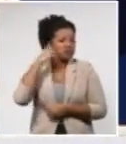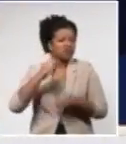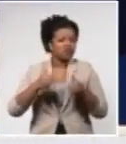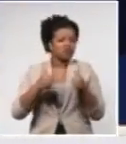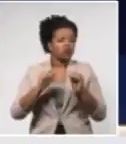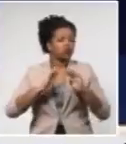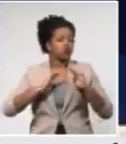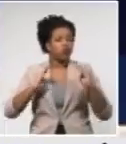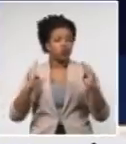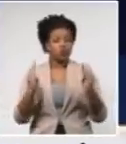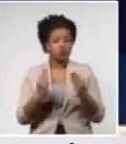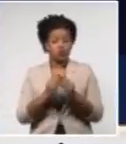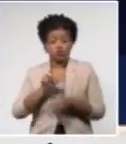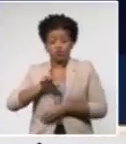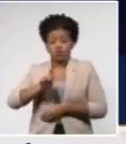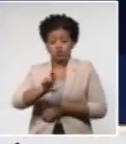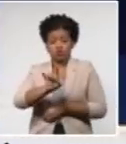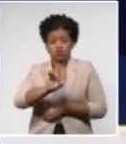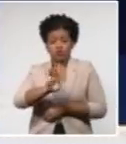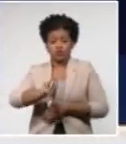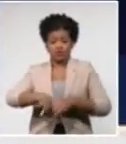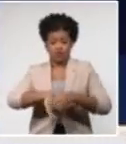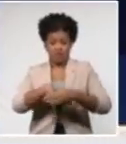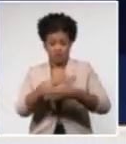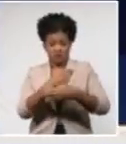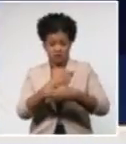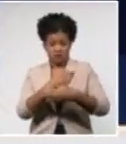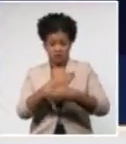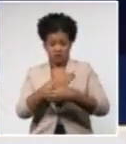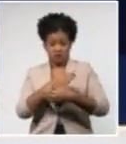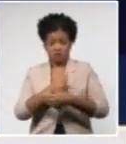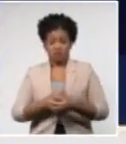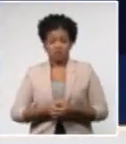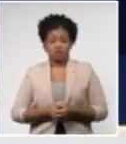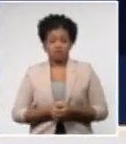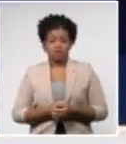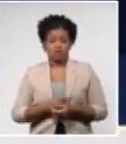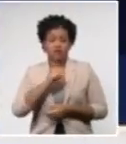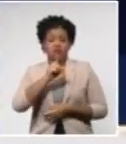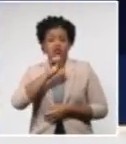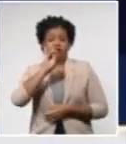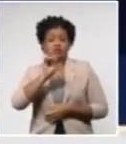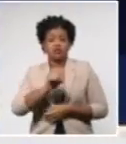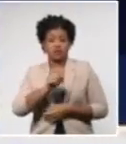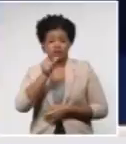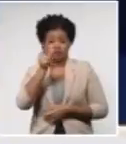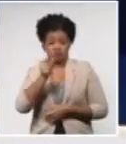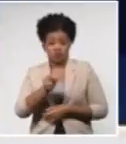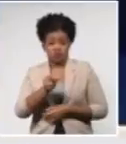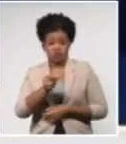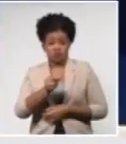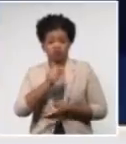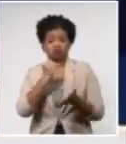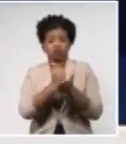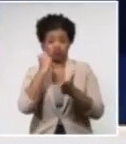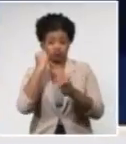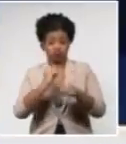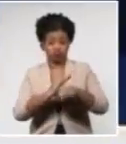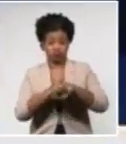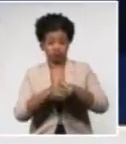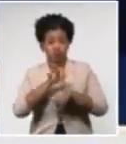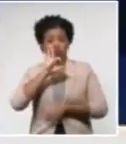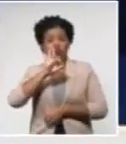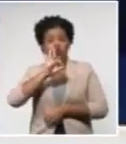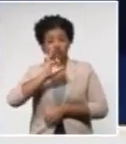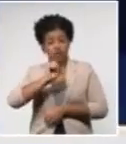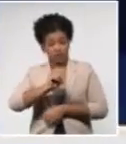last 15 days, the percentage of asymptomatic cases has changed, because in the last